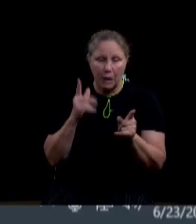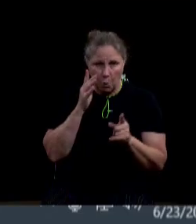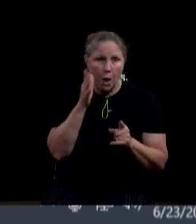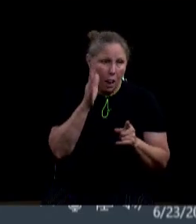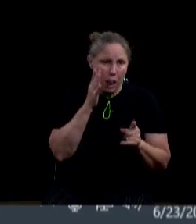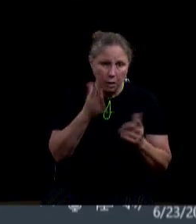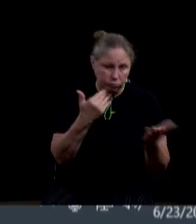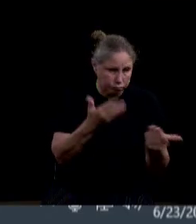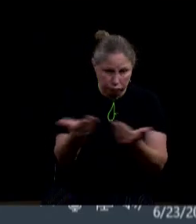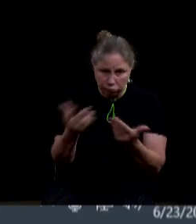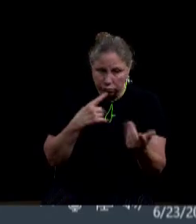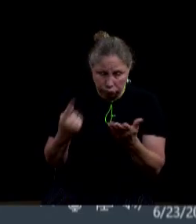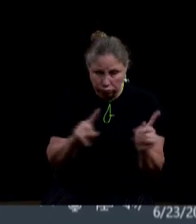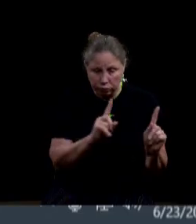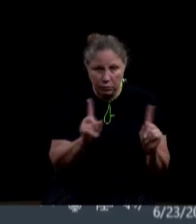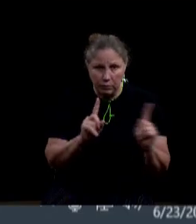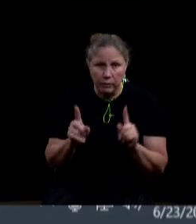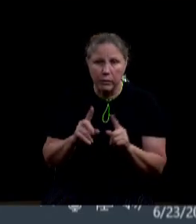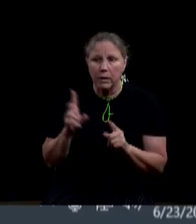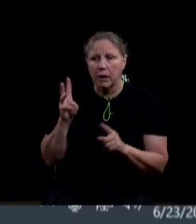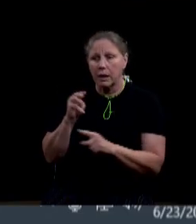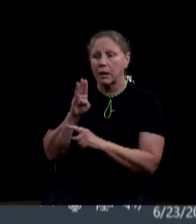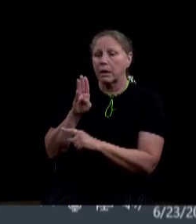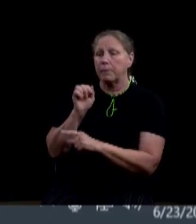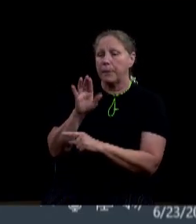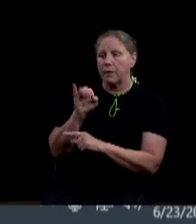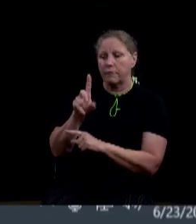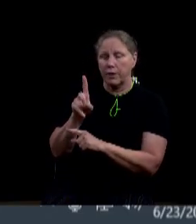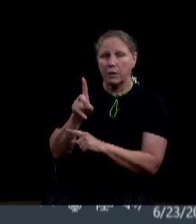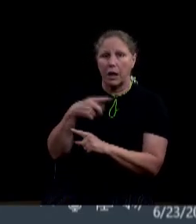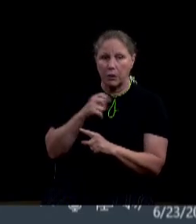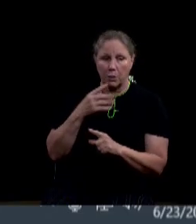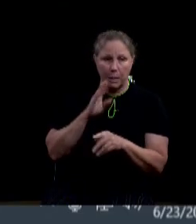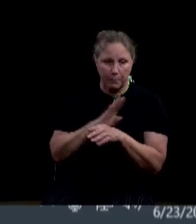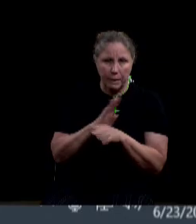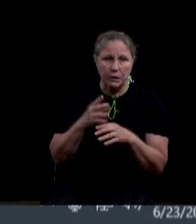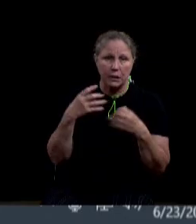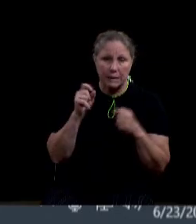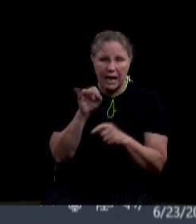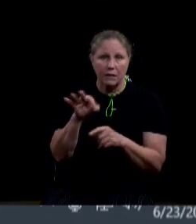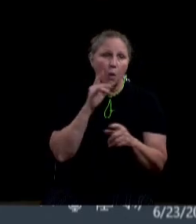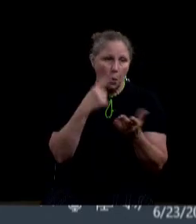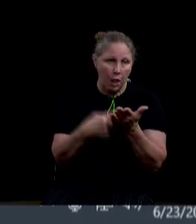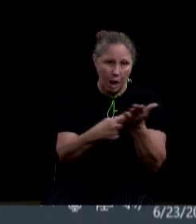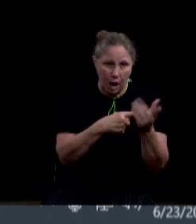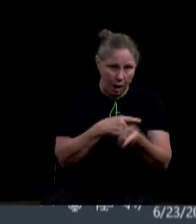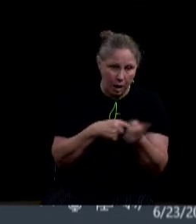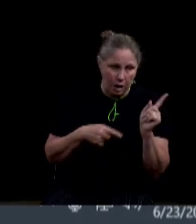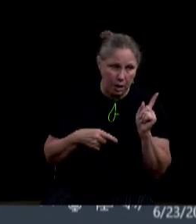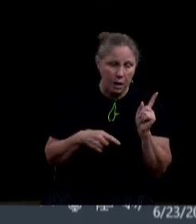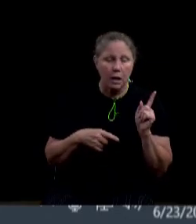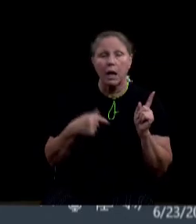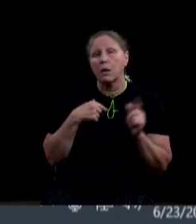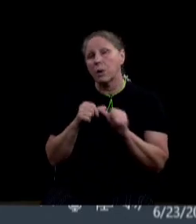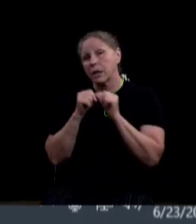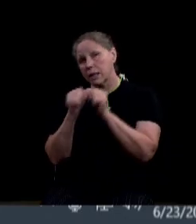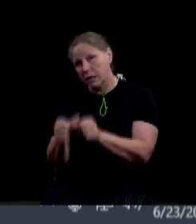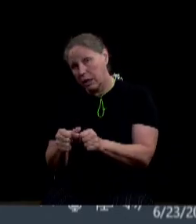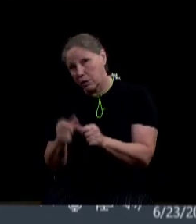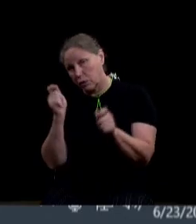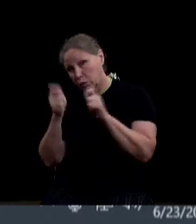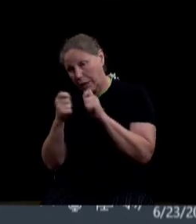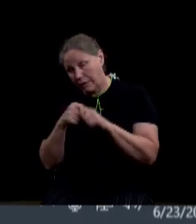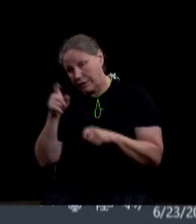Bearfield said, through my business recovery task force. And I want to continue. Let's tweak it as necessary. If necessary, in a couple of weeks, we'll look at it